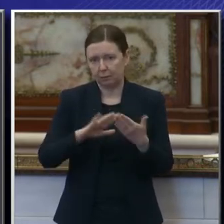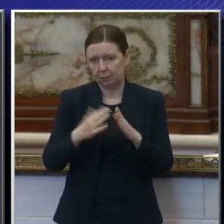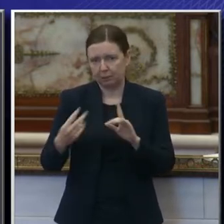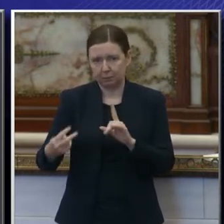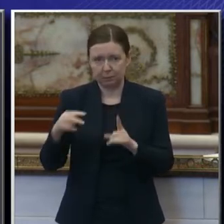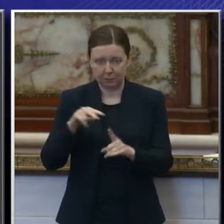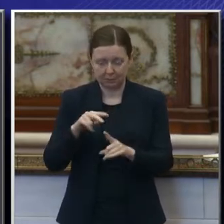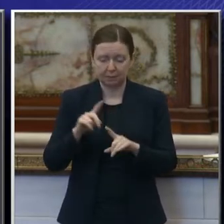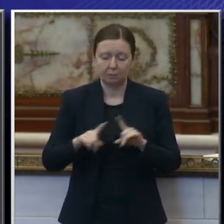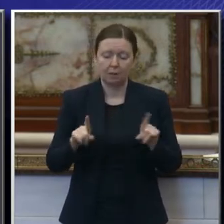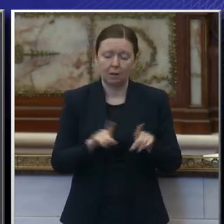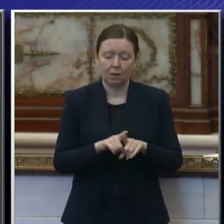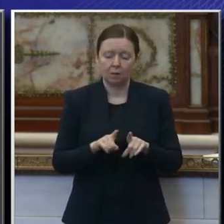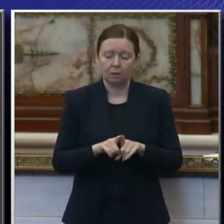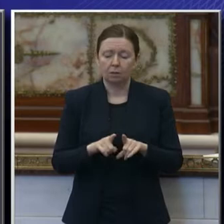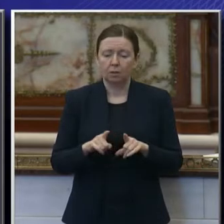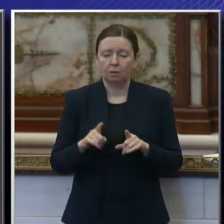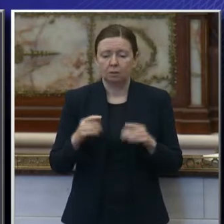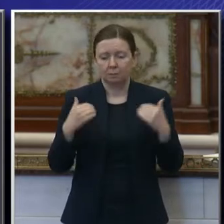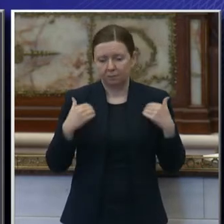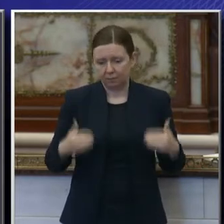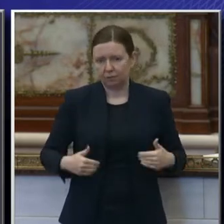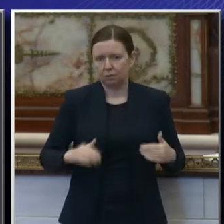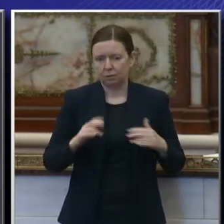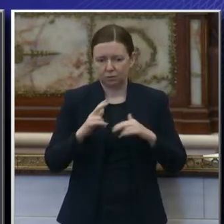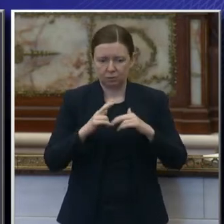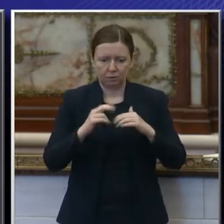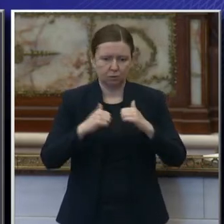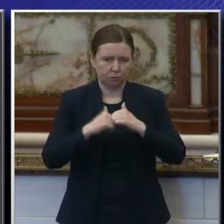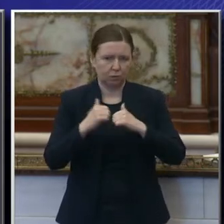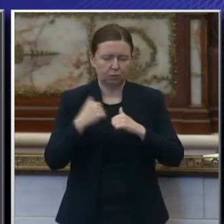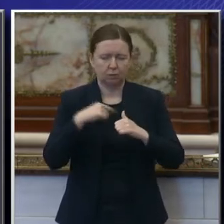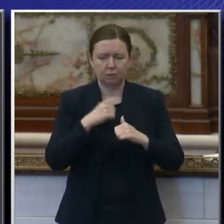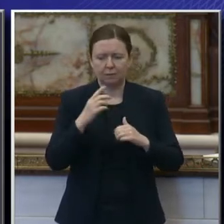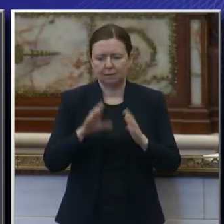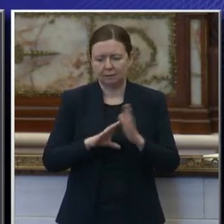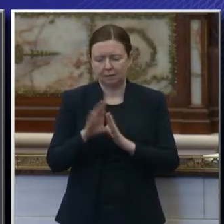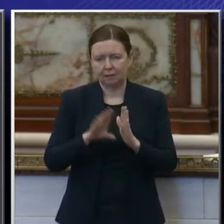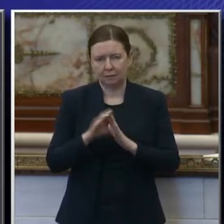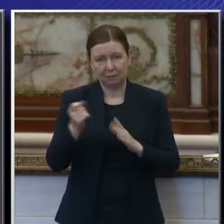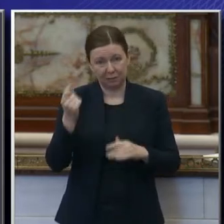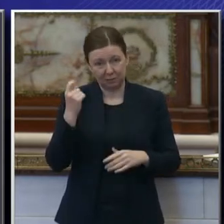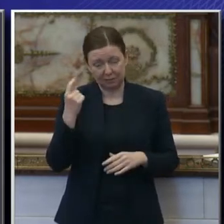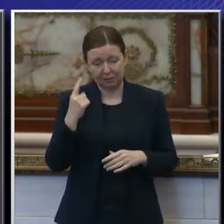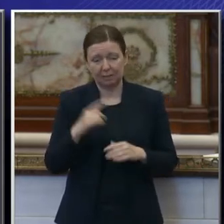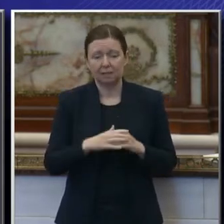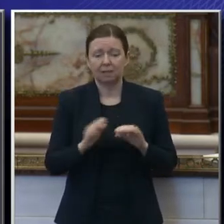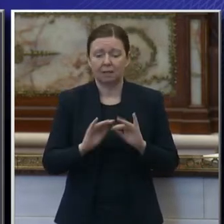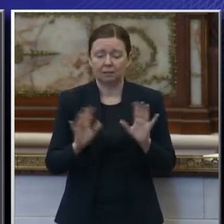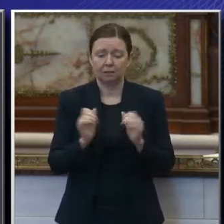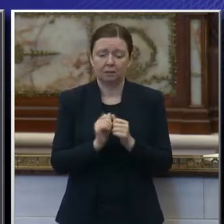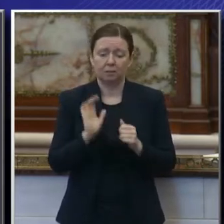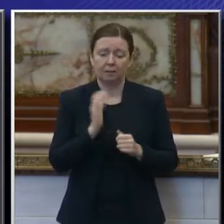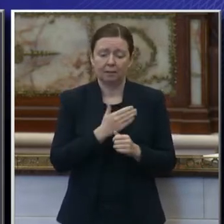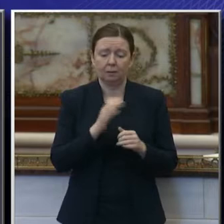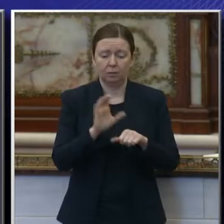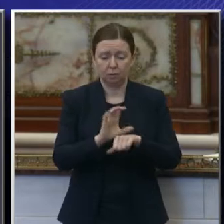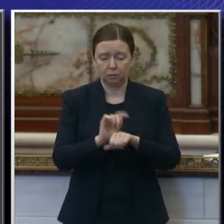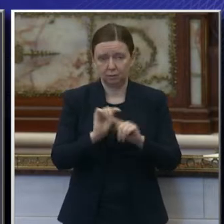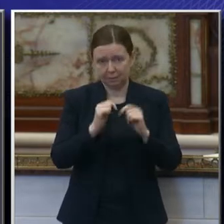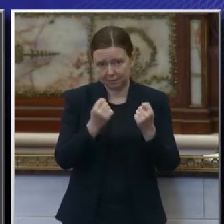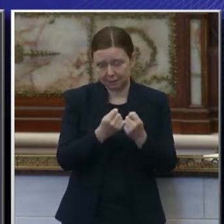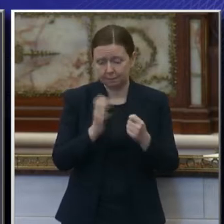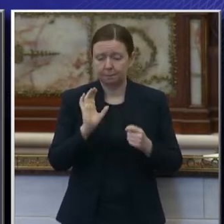perspective, but then also just the physical construction redevelopment. Understanding, you know, obviously with our consulting team